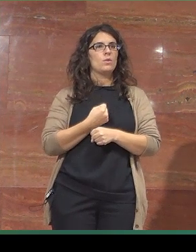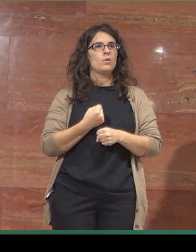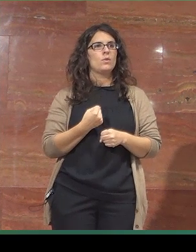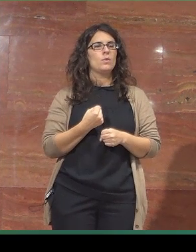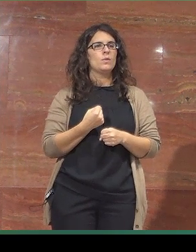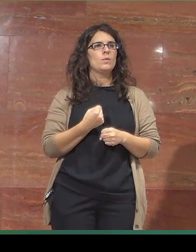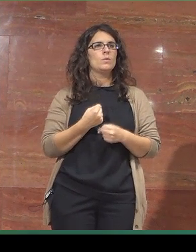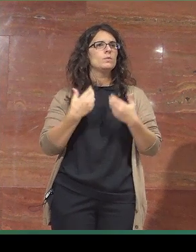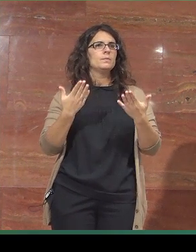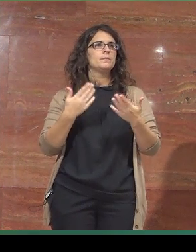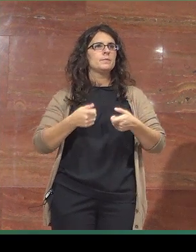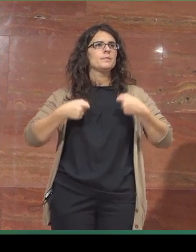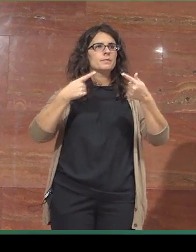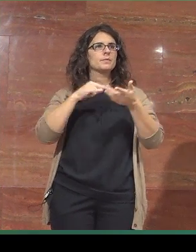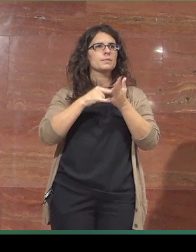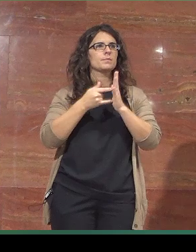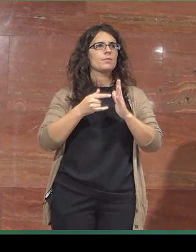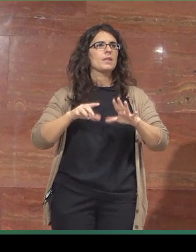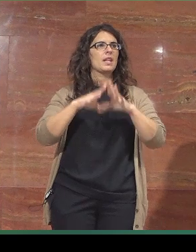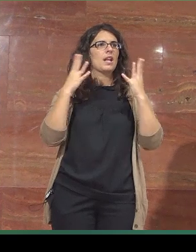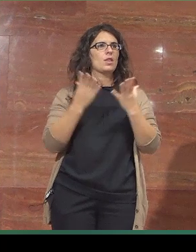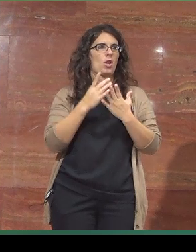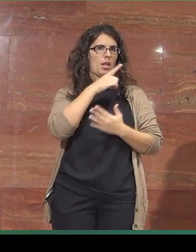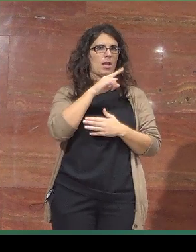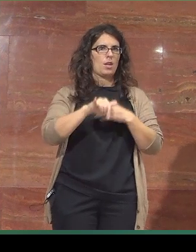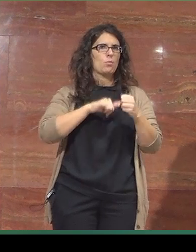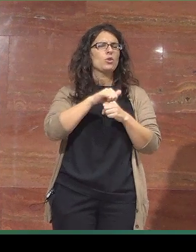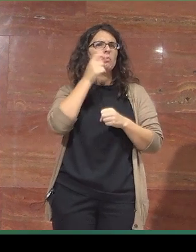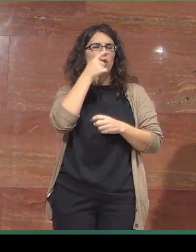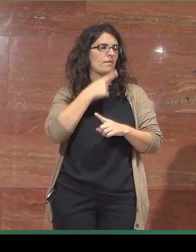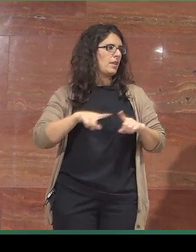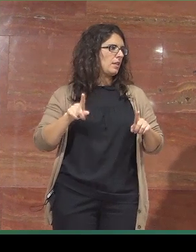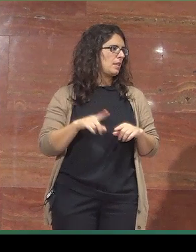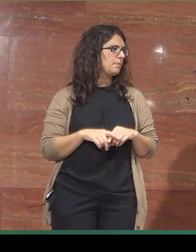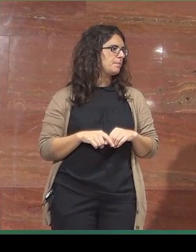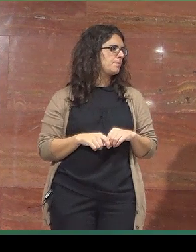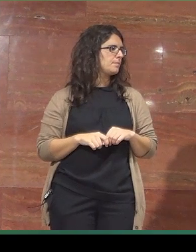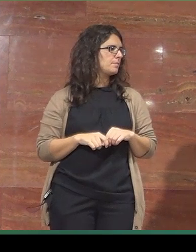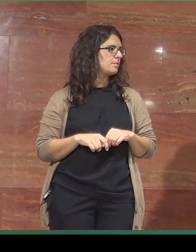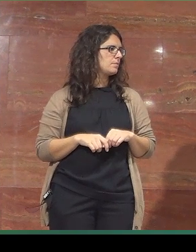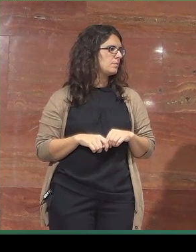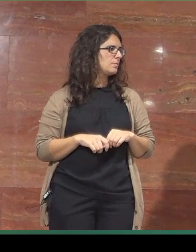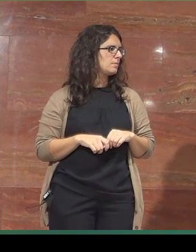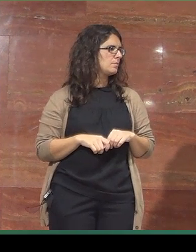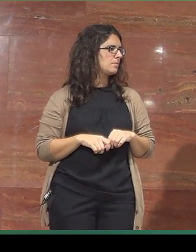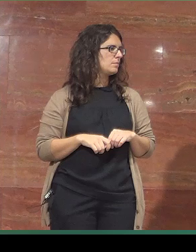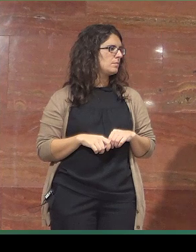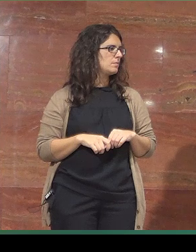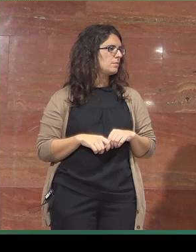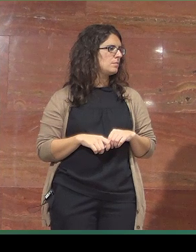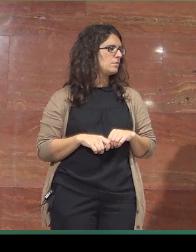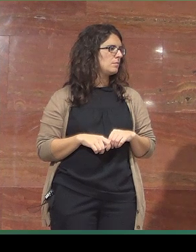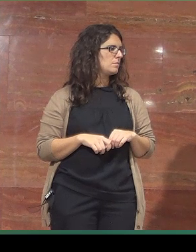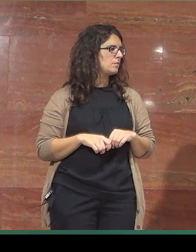time to be different. So this was a little bit the element. So we base it on the